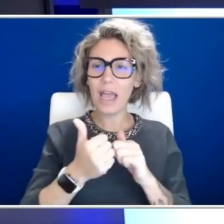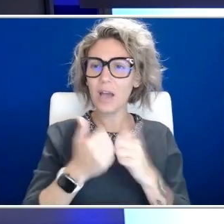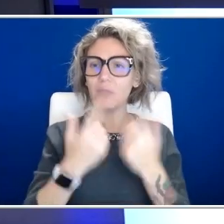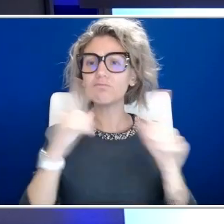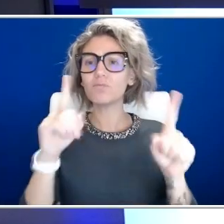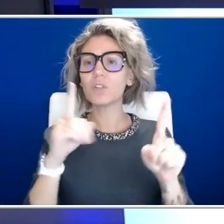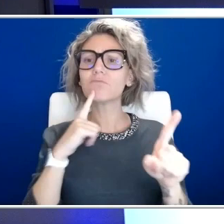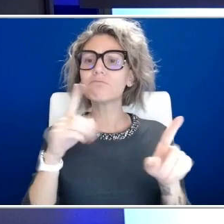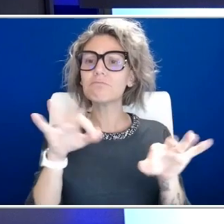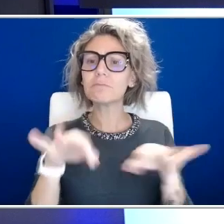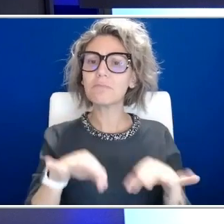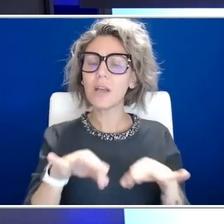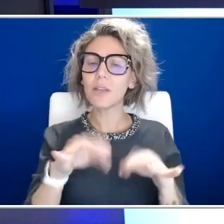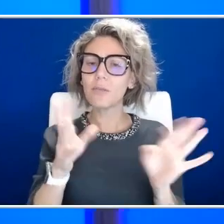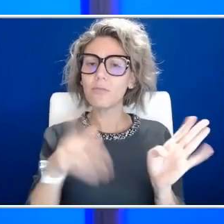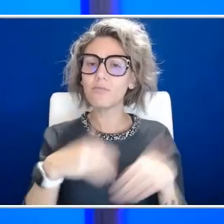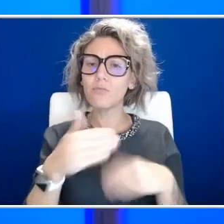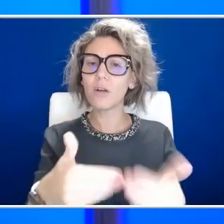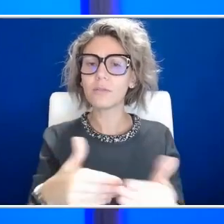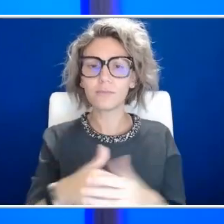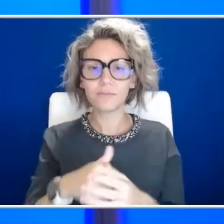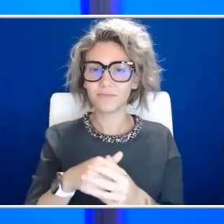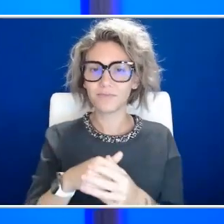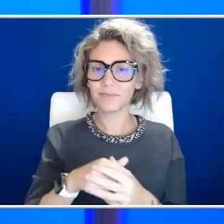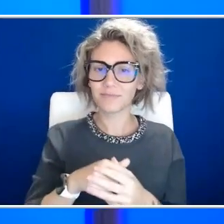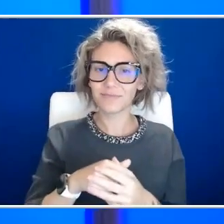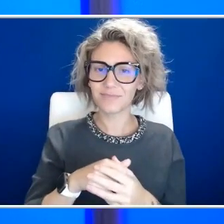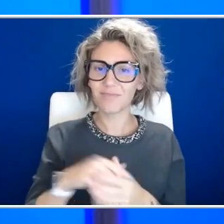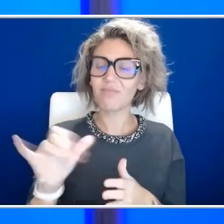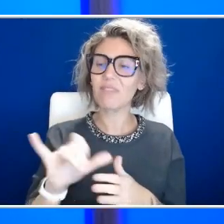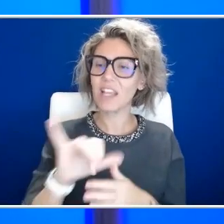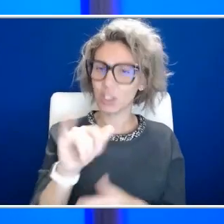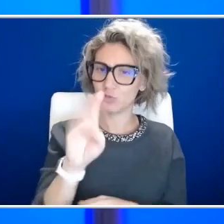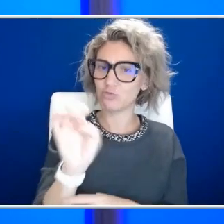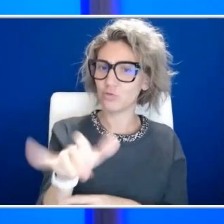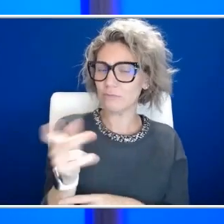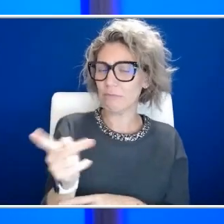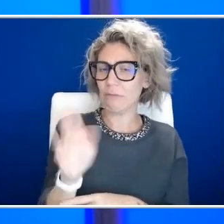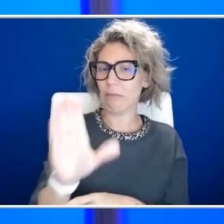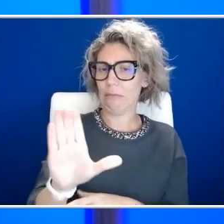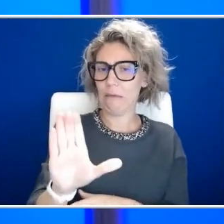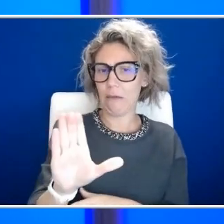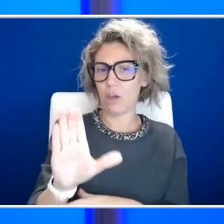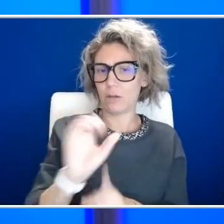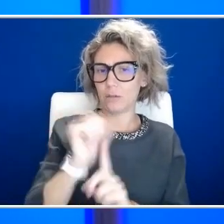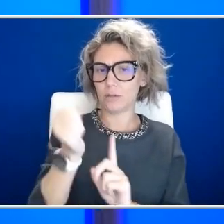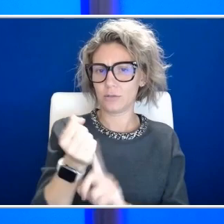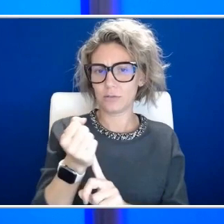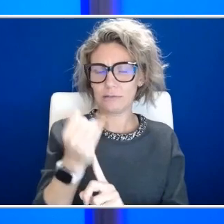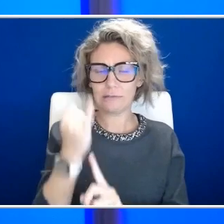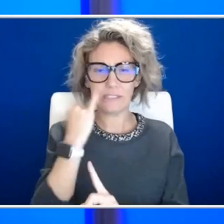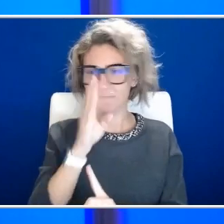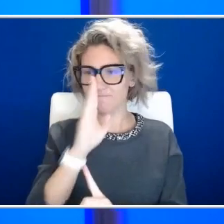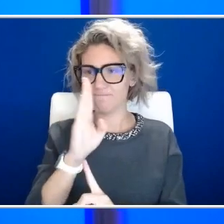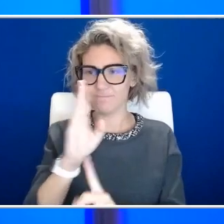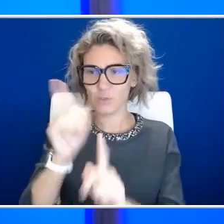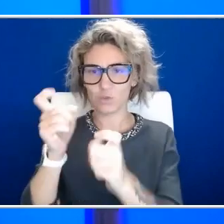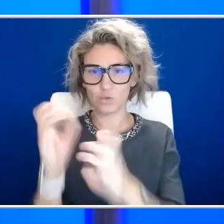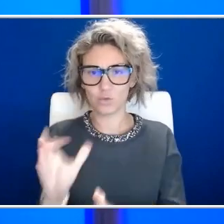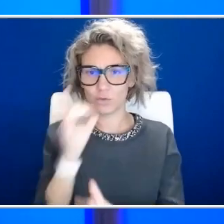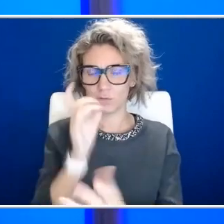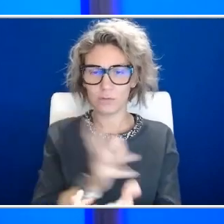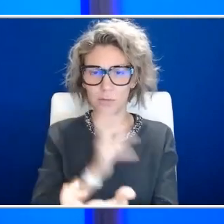Yeah, so like Joey and Audrey's case, so if the direct donor is not a match, be